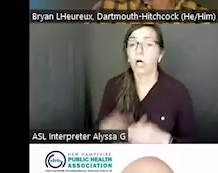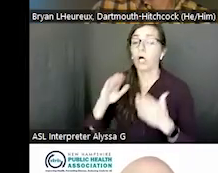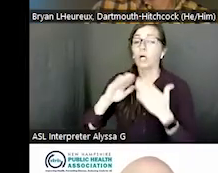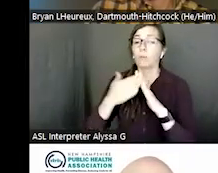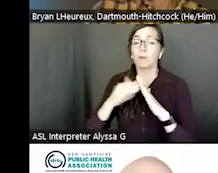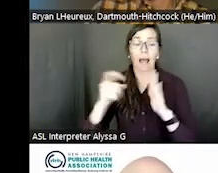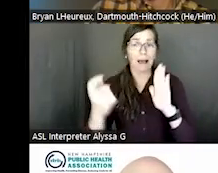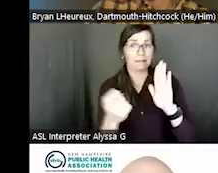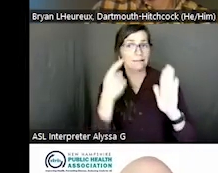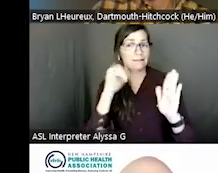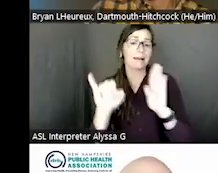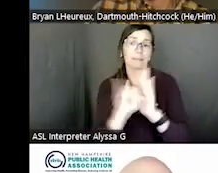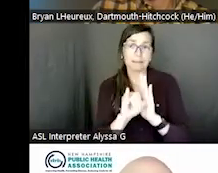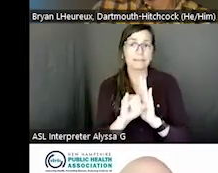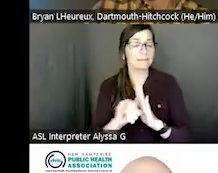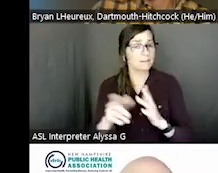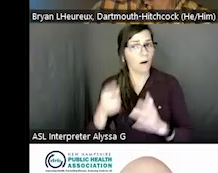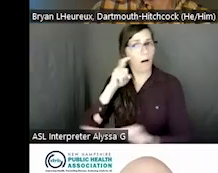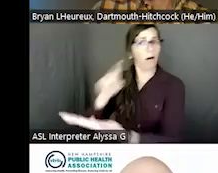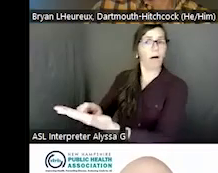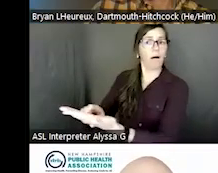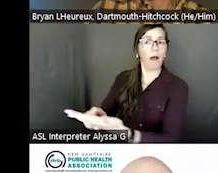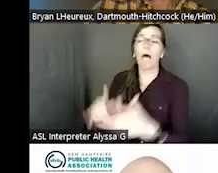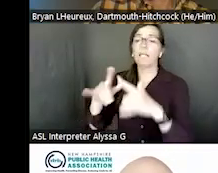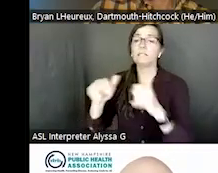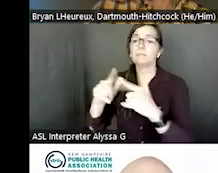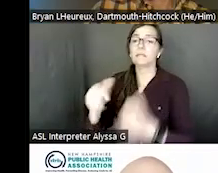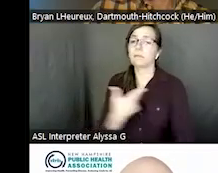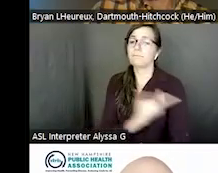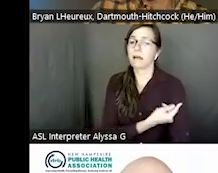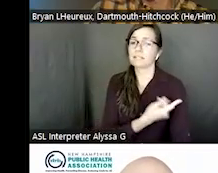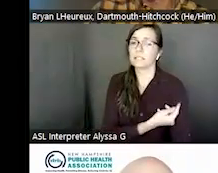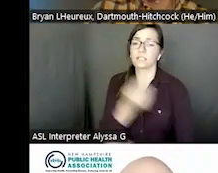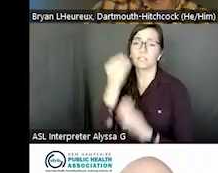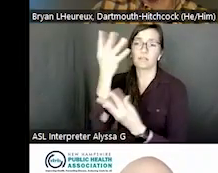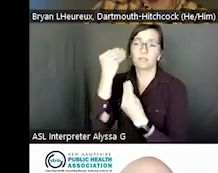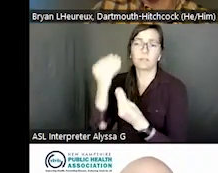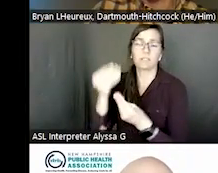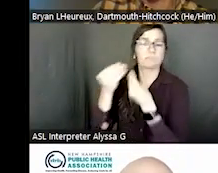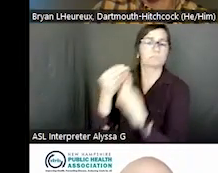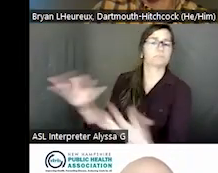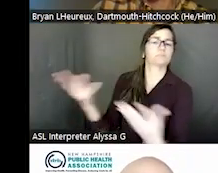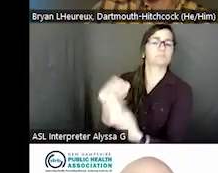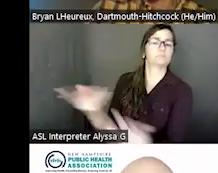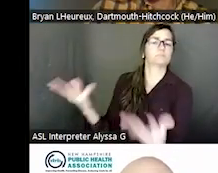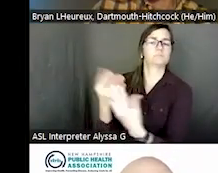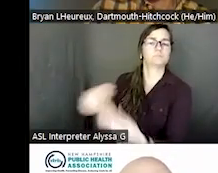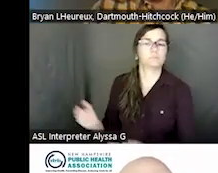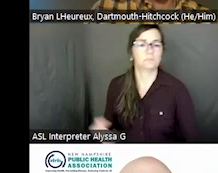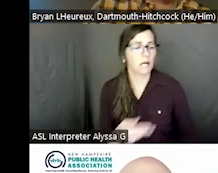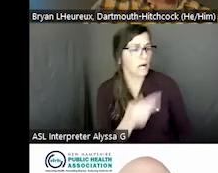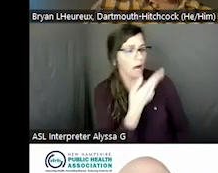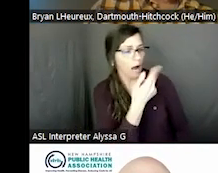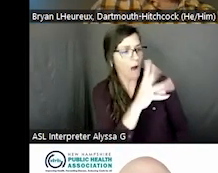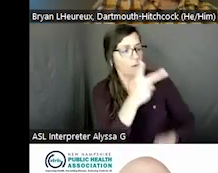was being reinforced, and vaccine messages were being shared and other health messages like, how do we keep ourselves healthy